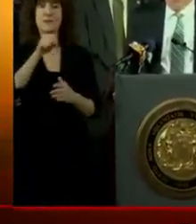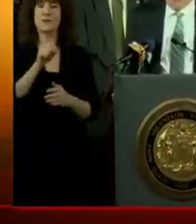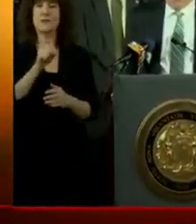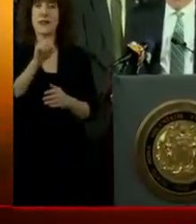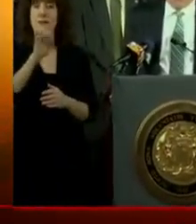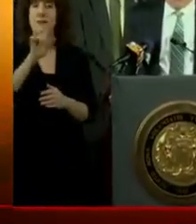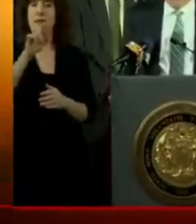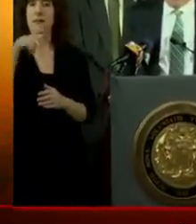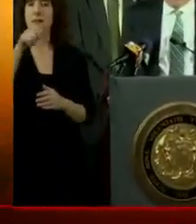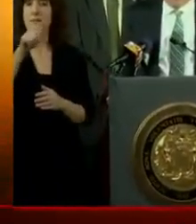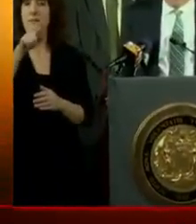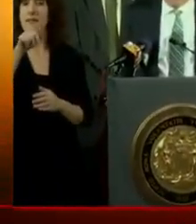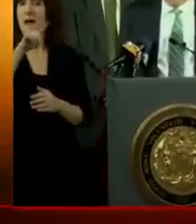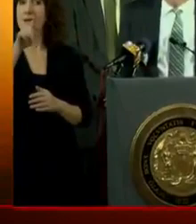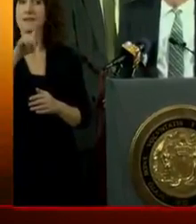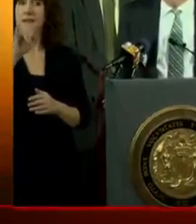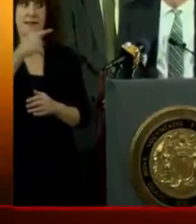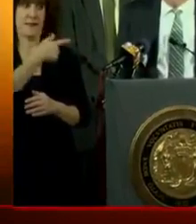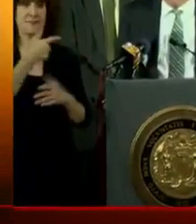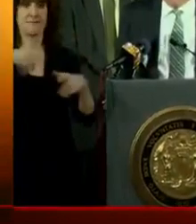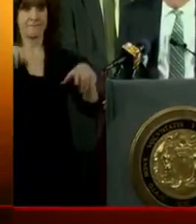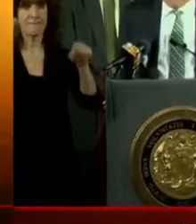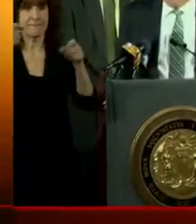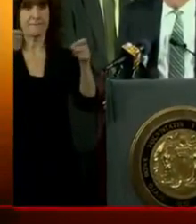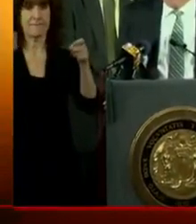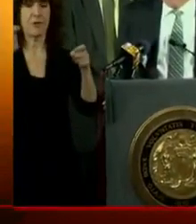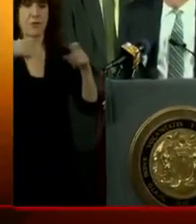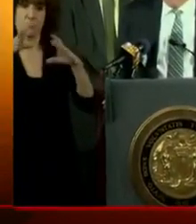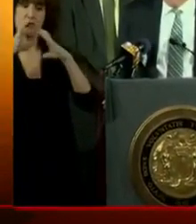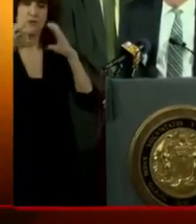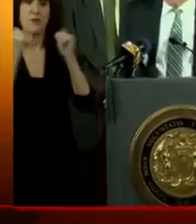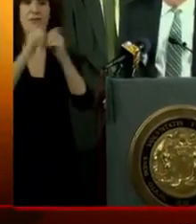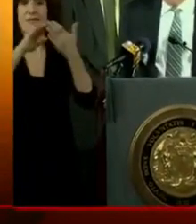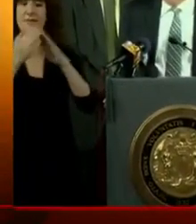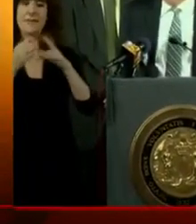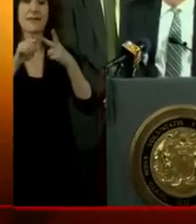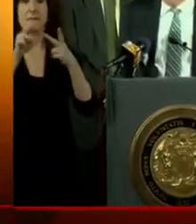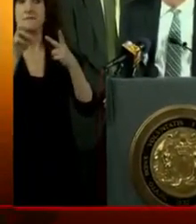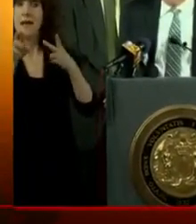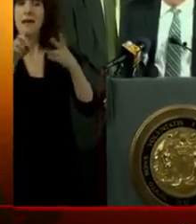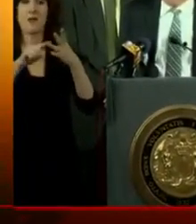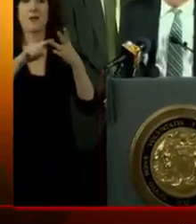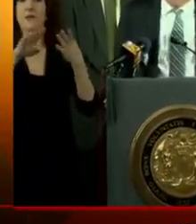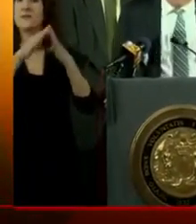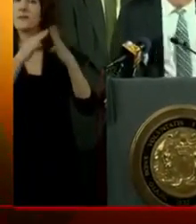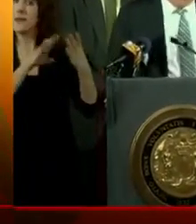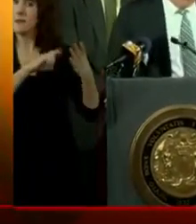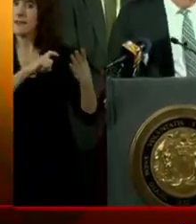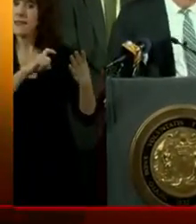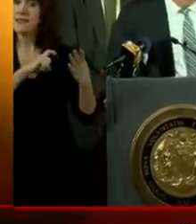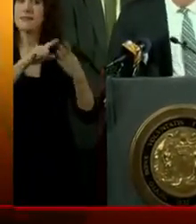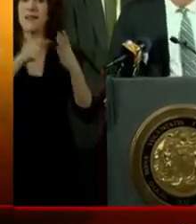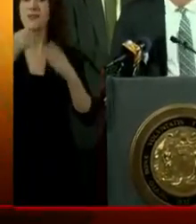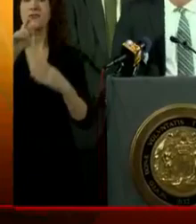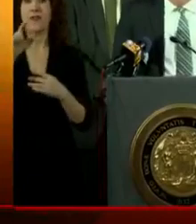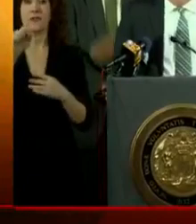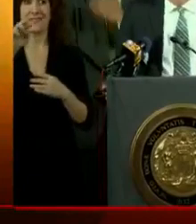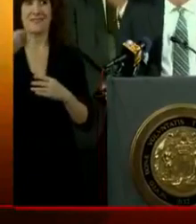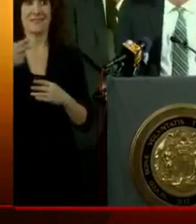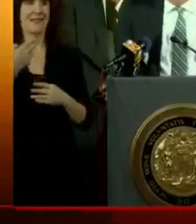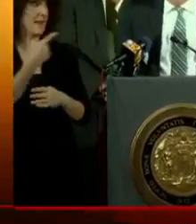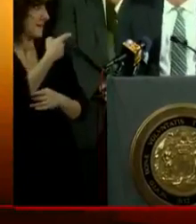charge. We'll be in direct communication with the city, with the mayor, with the city police, and General Singh will